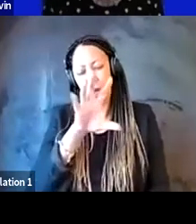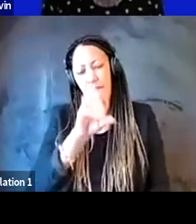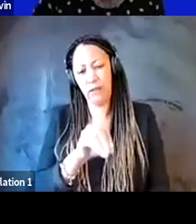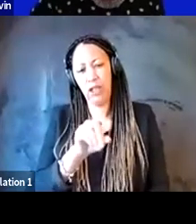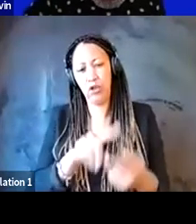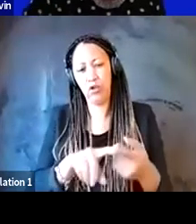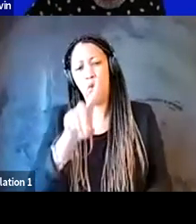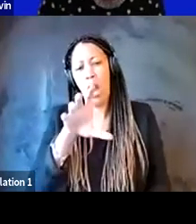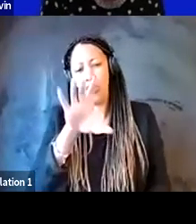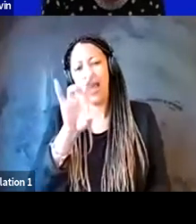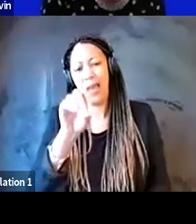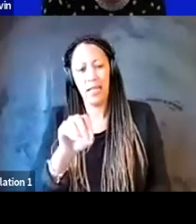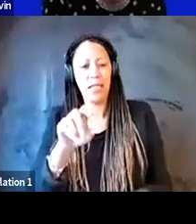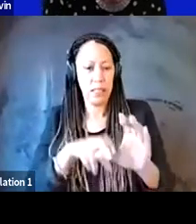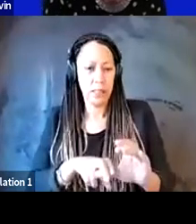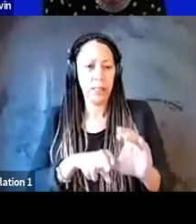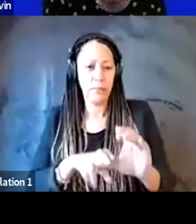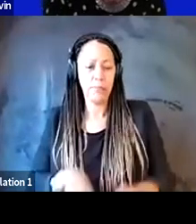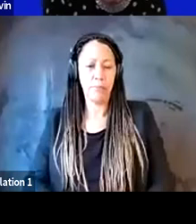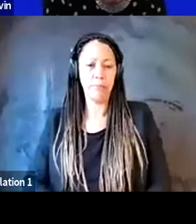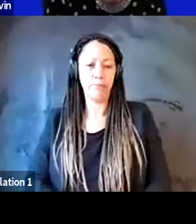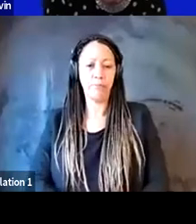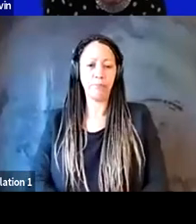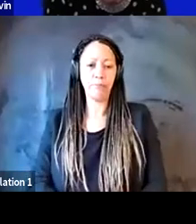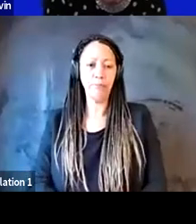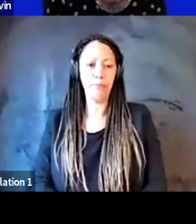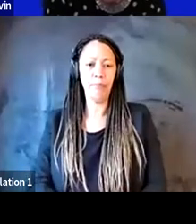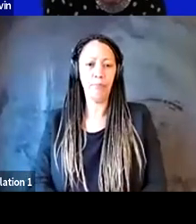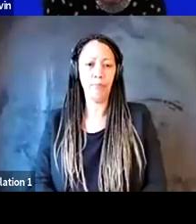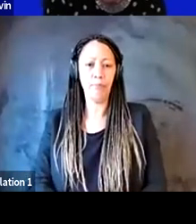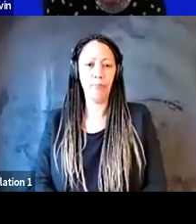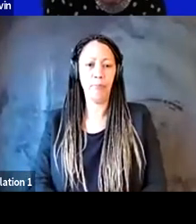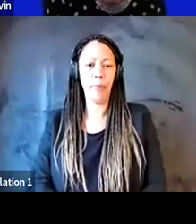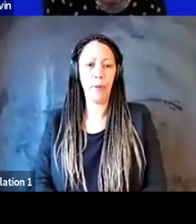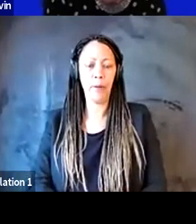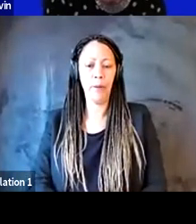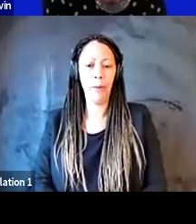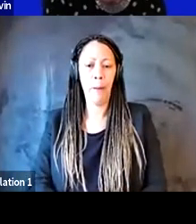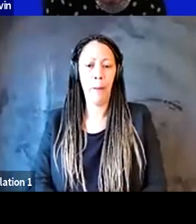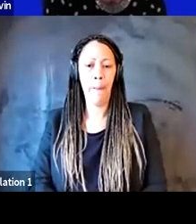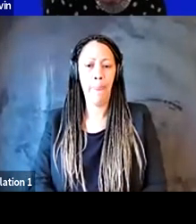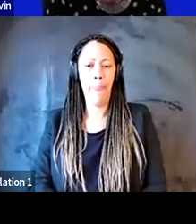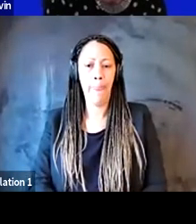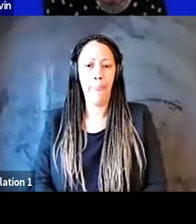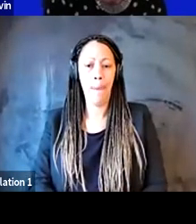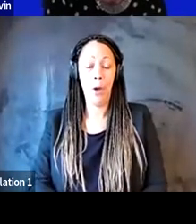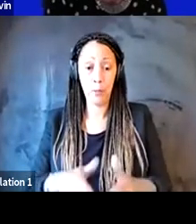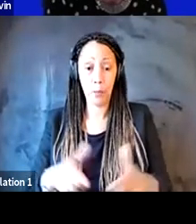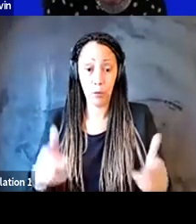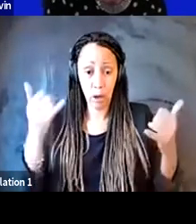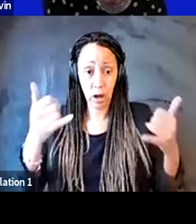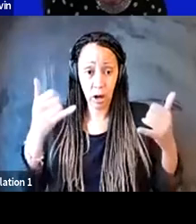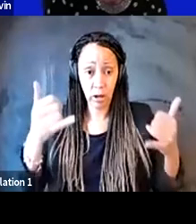180 seats, actually. So it is an expansion of what is currently what the current facility